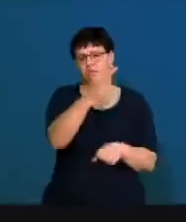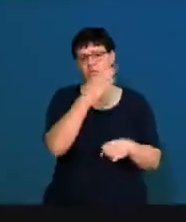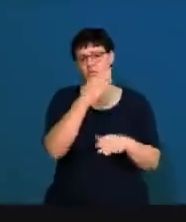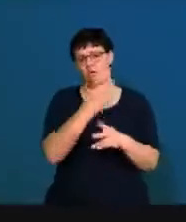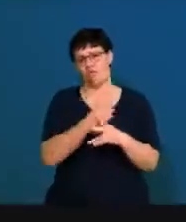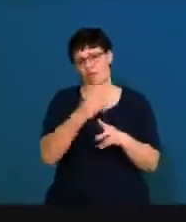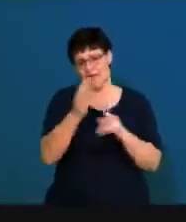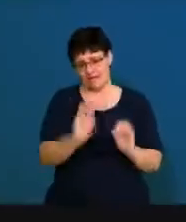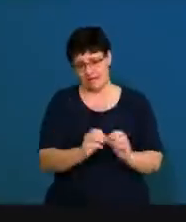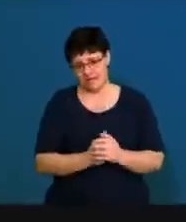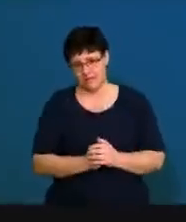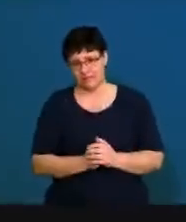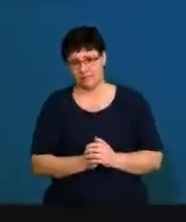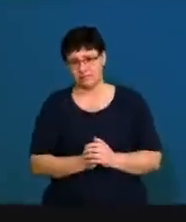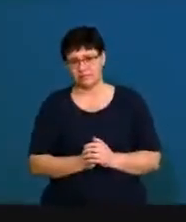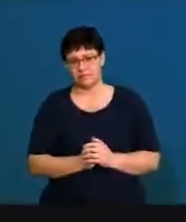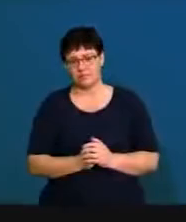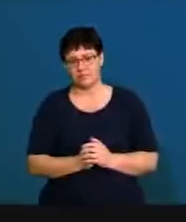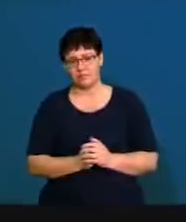Okay, right. And then